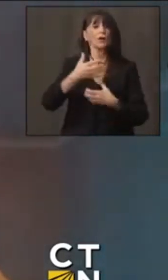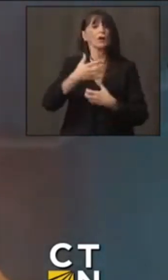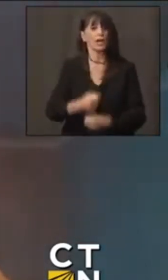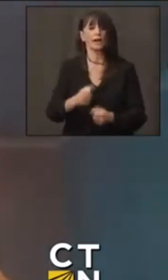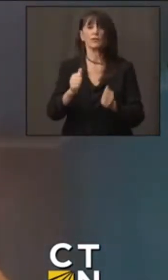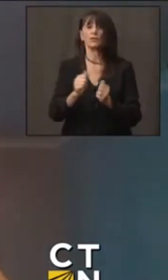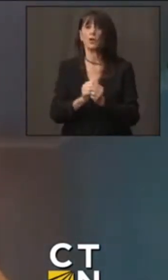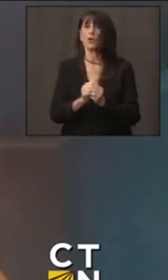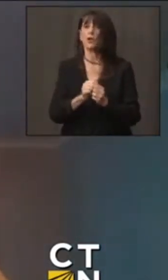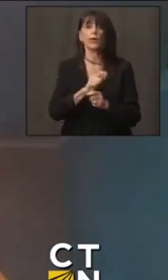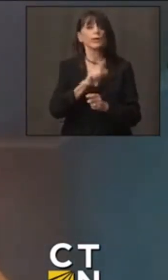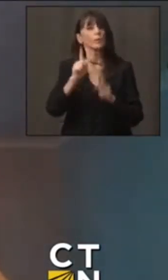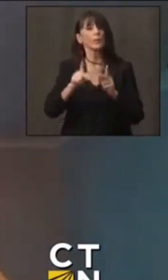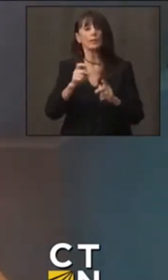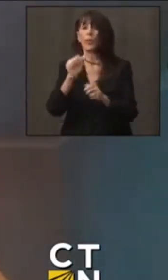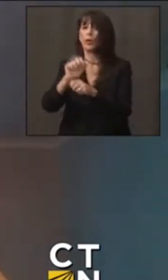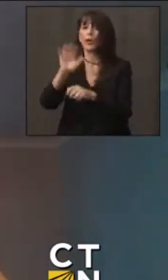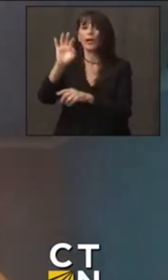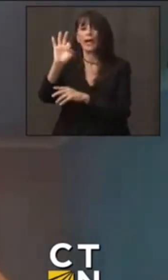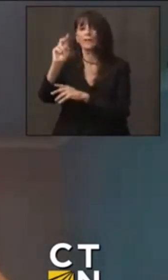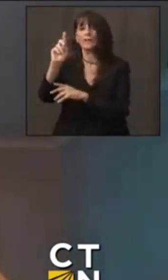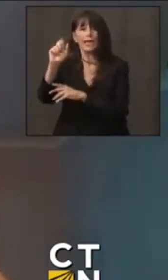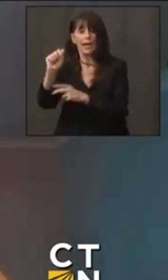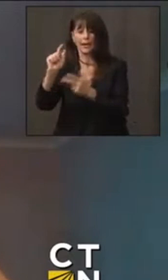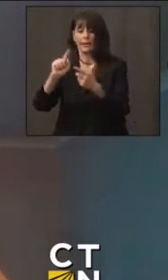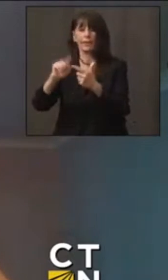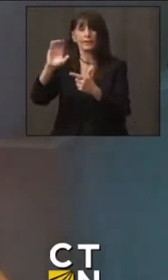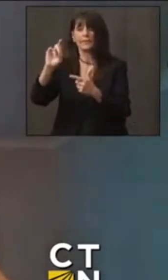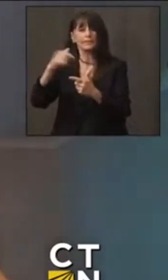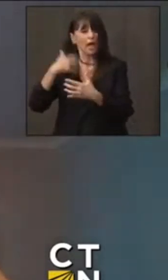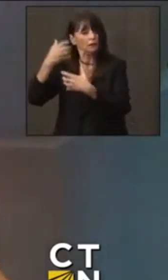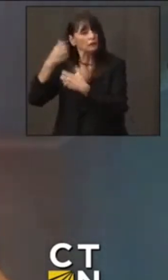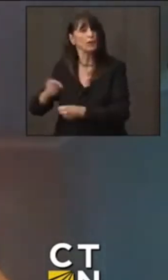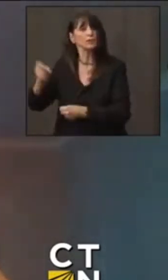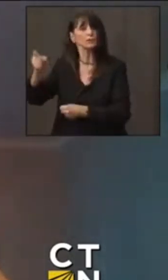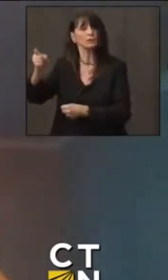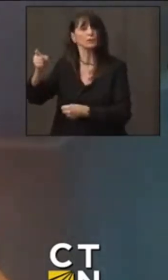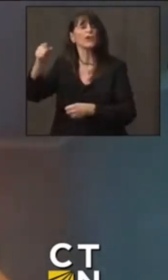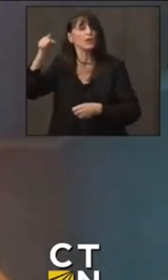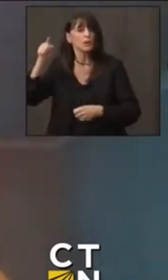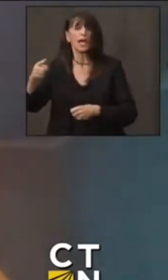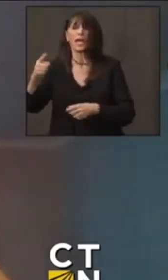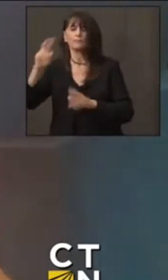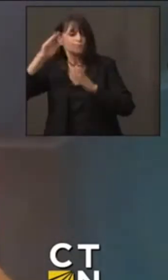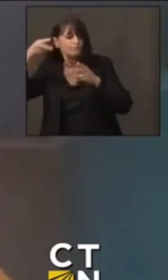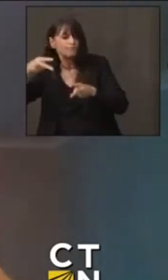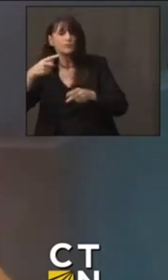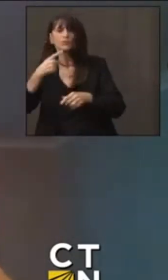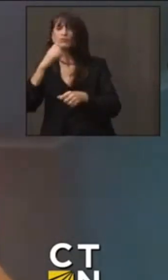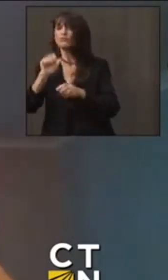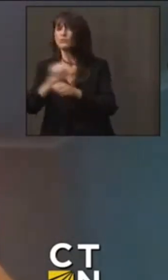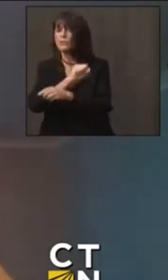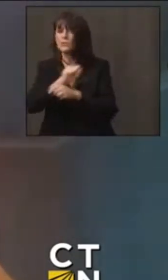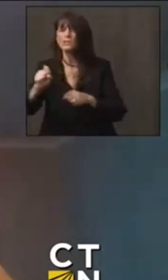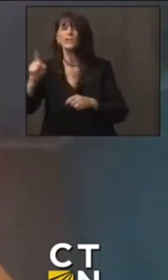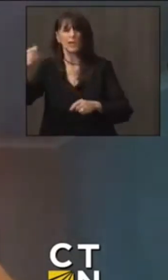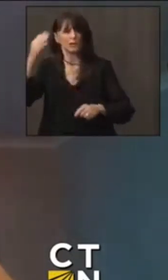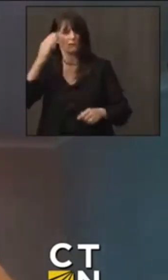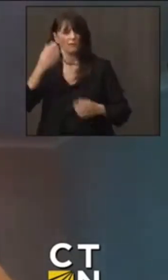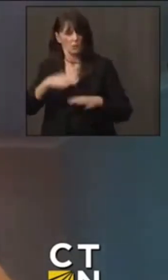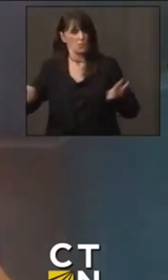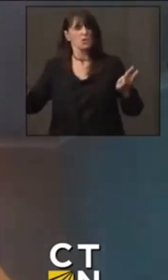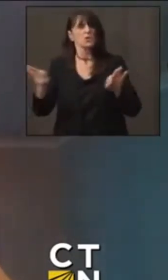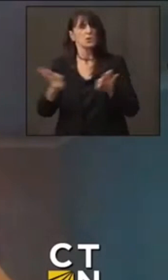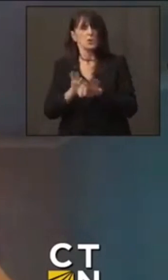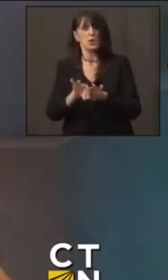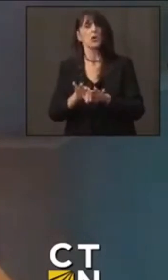federal officials at the FDA and the CDC. They take this seriously and have committed their careers and their reputations to